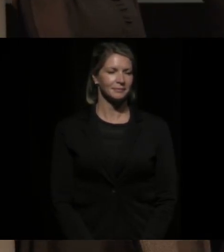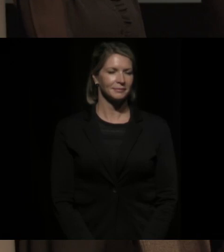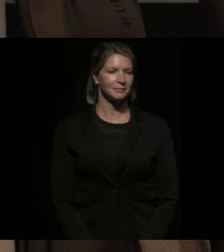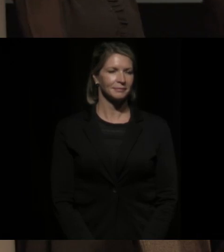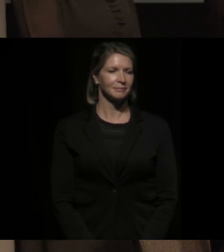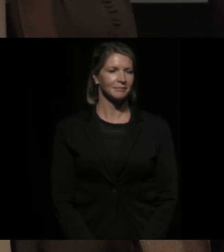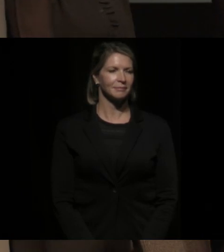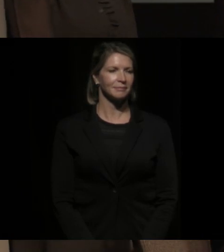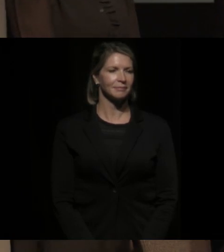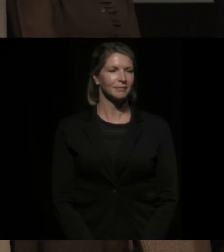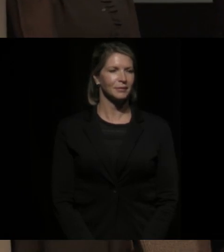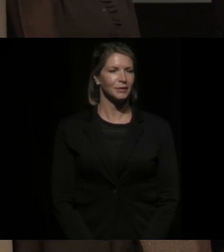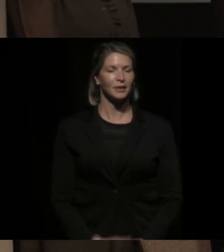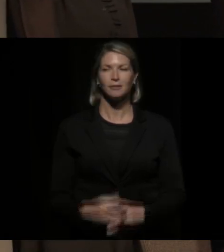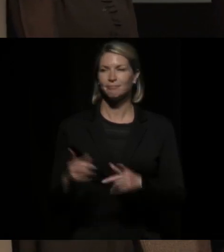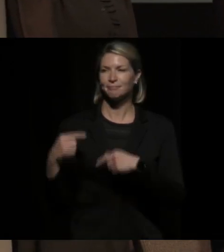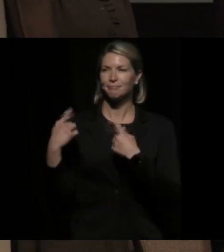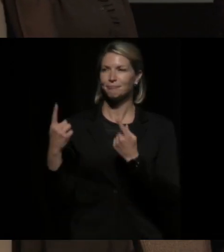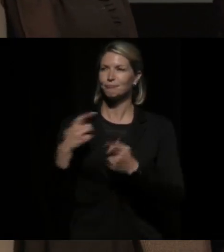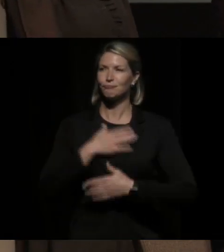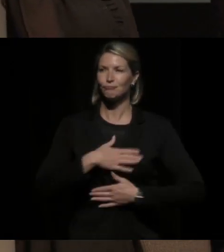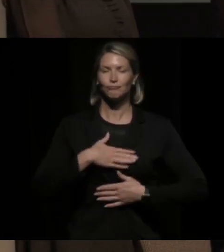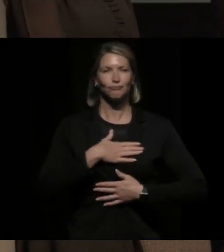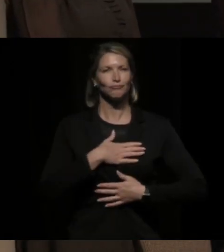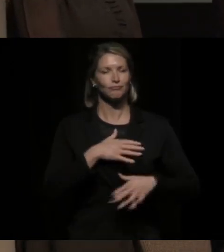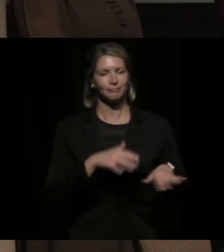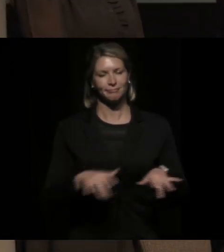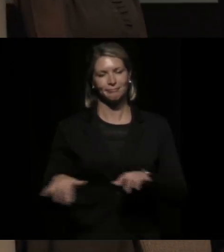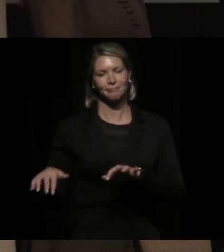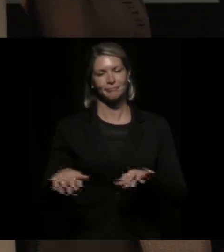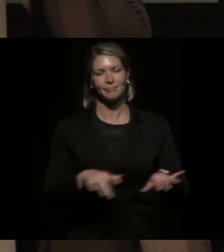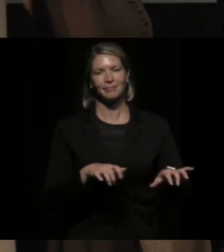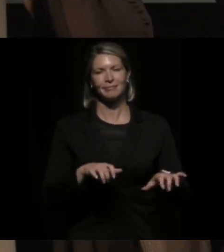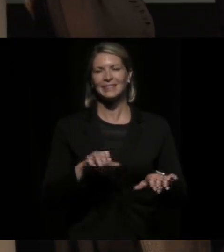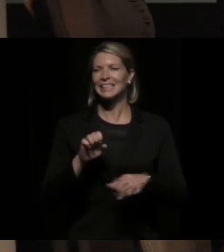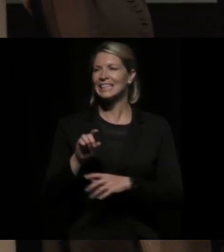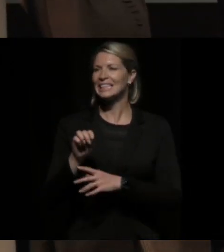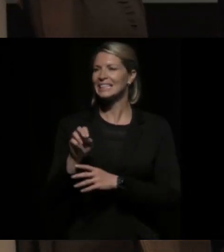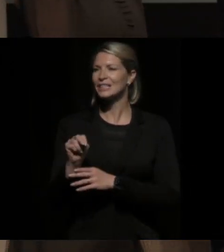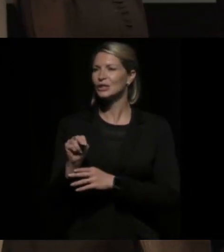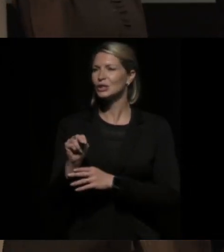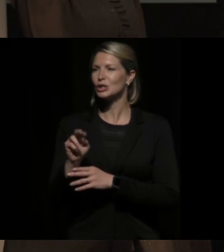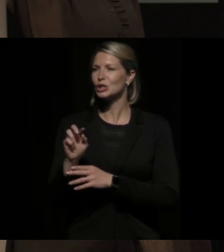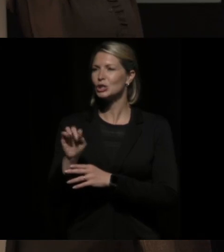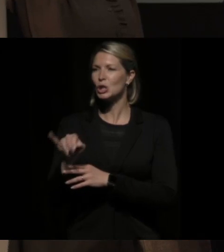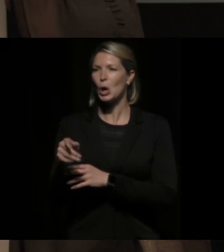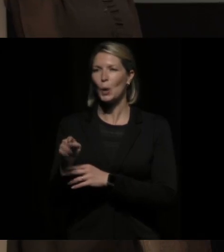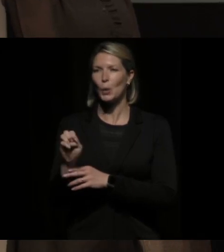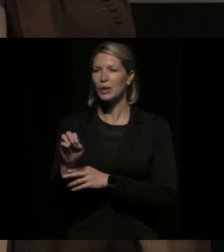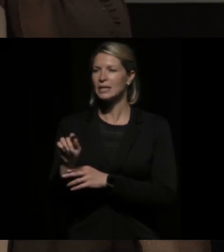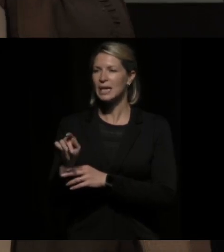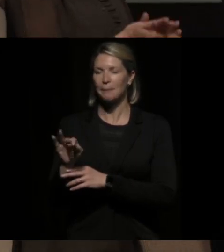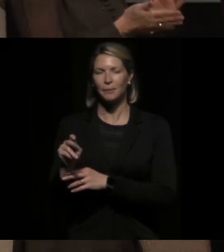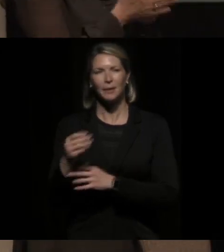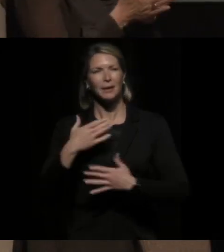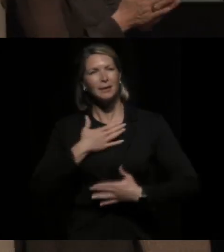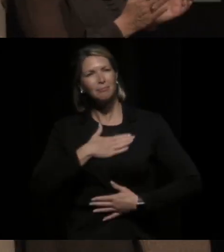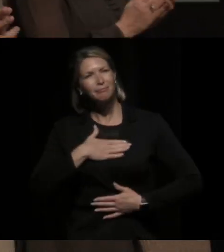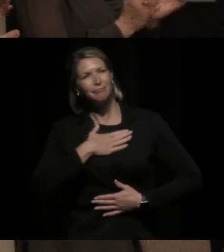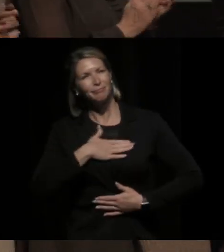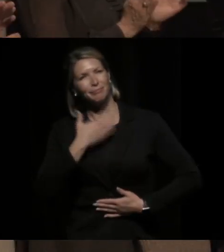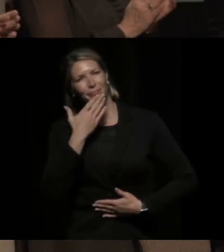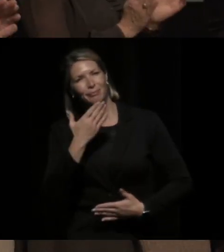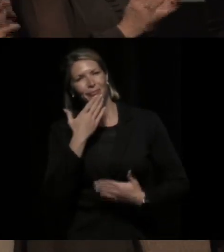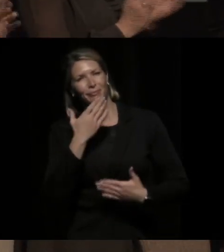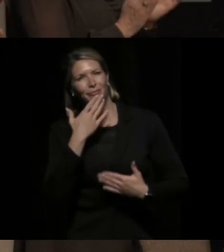We have been enjoying music provided by pianist Joe Tompkins. Please join me in thanking Joe for sharing his talents